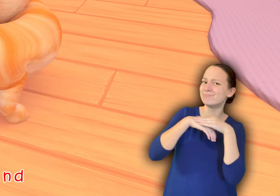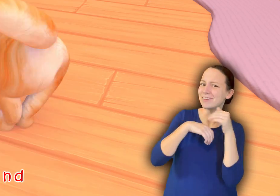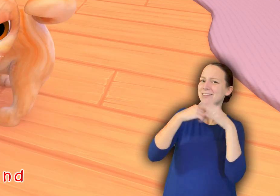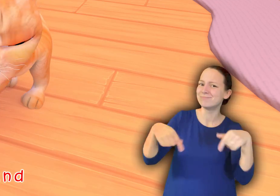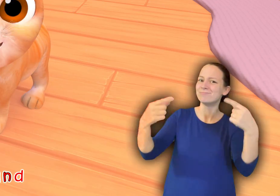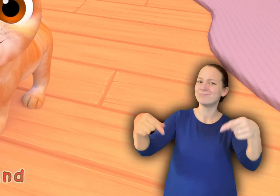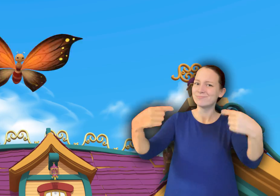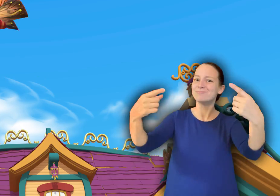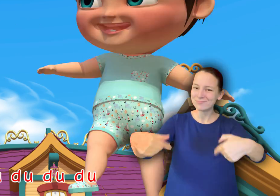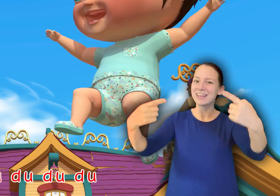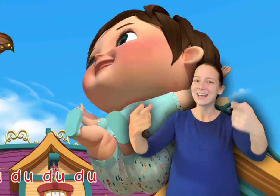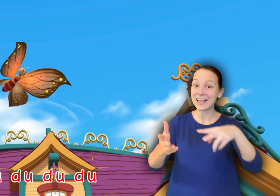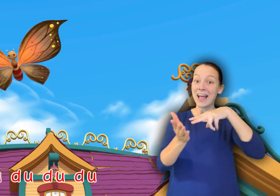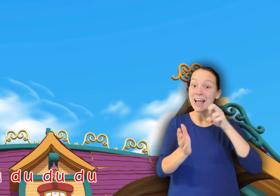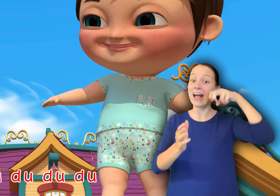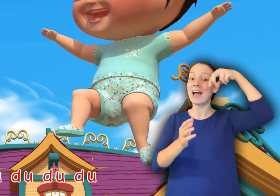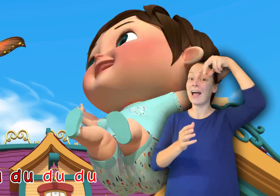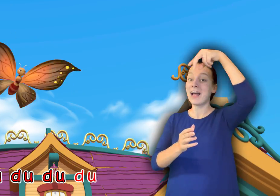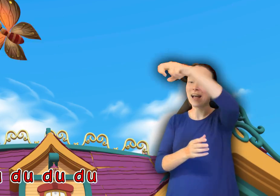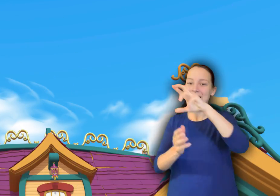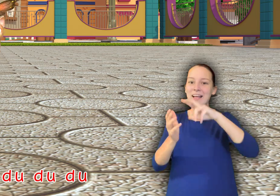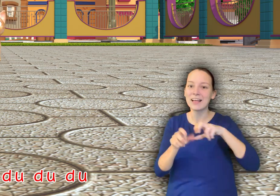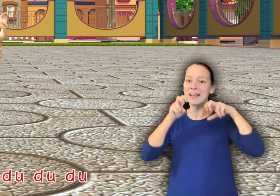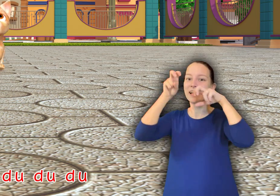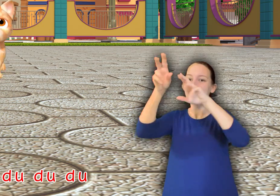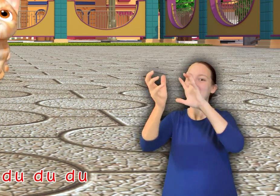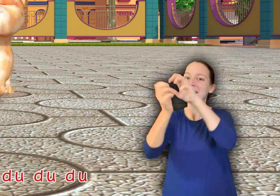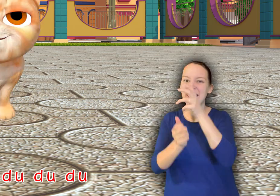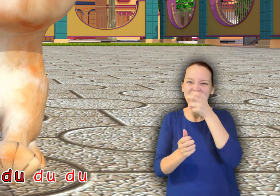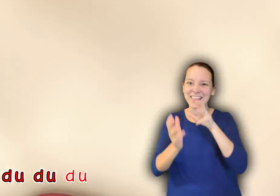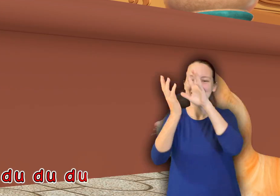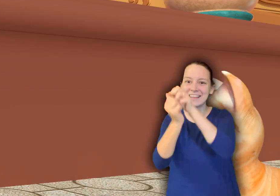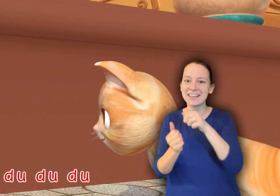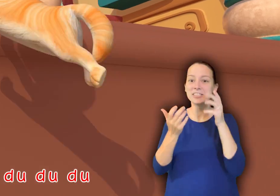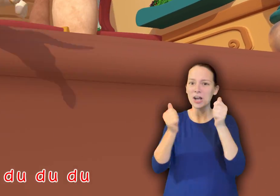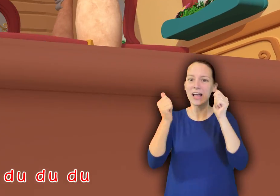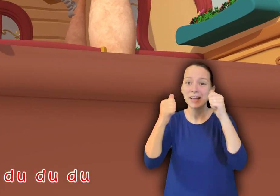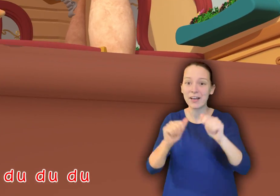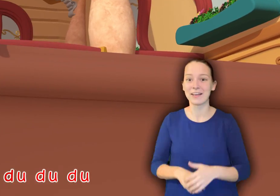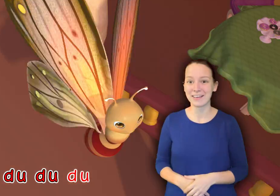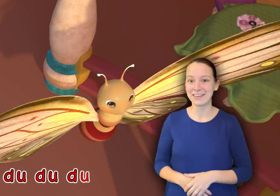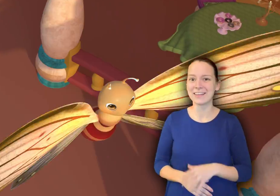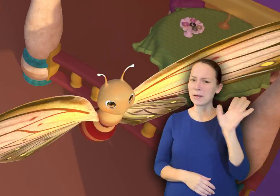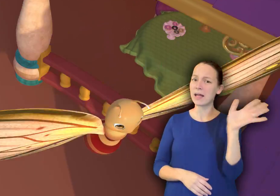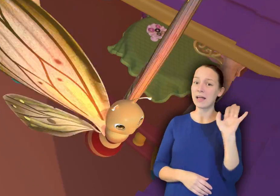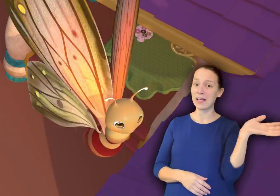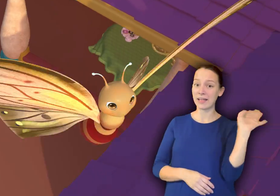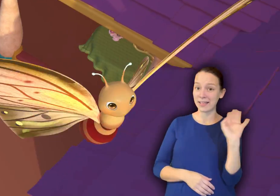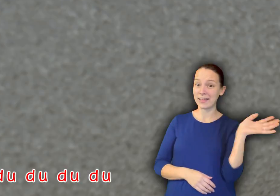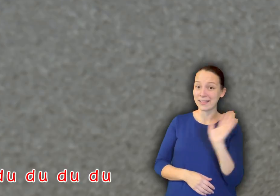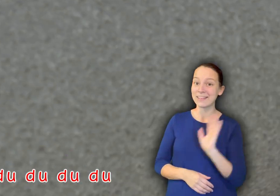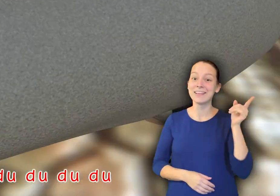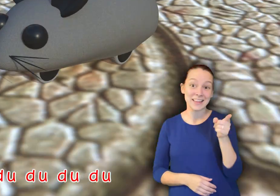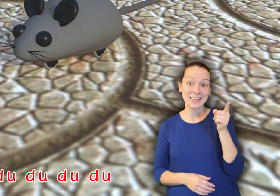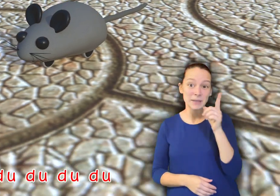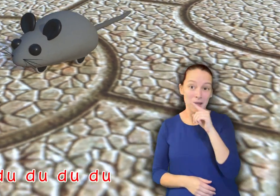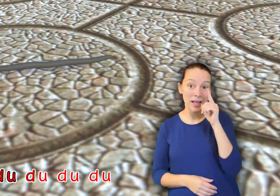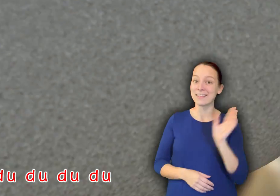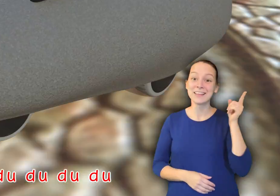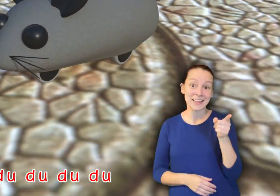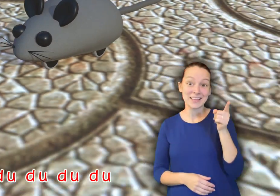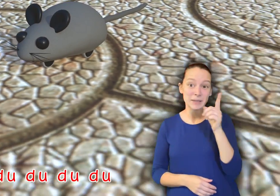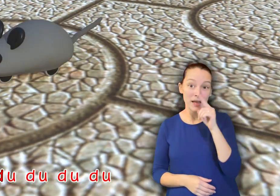Hing sound go around and round jumping high catch a fly try and try W